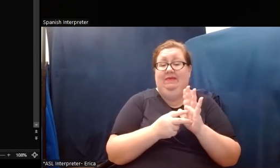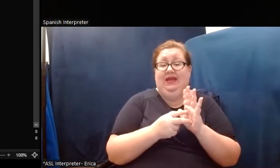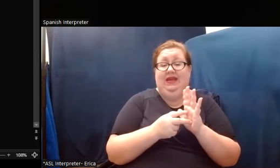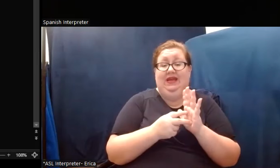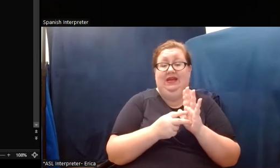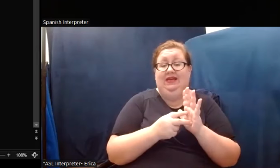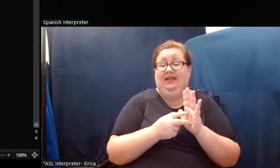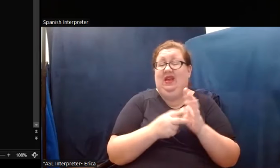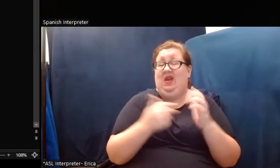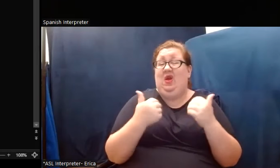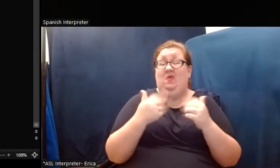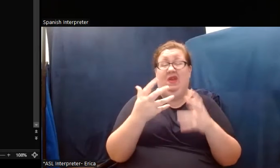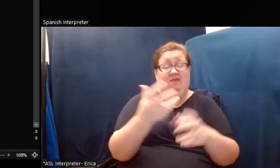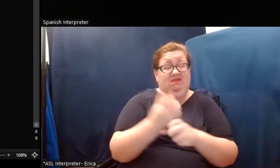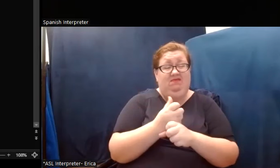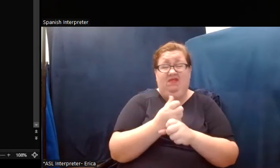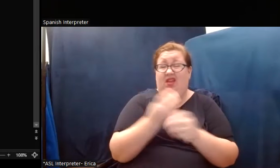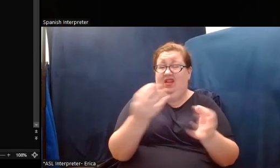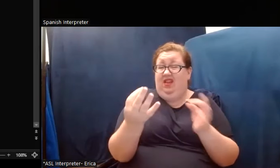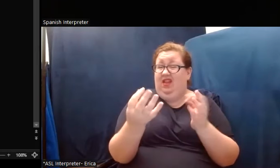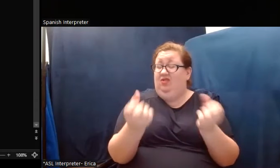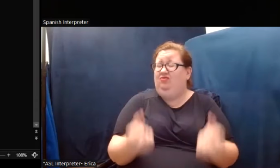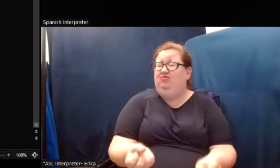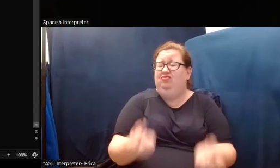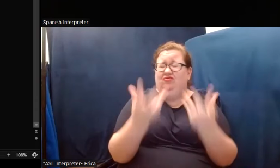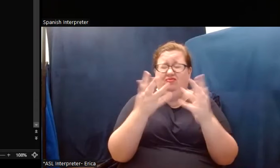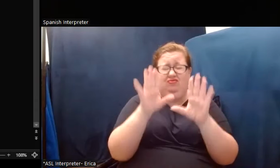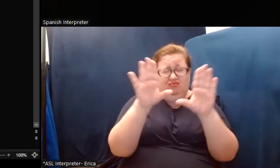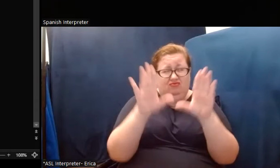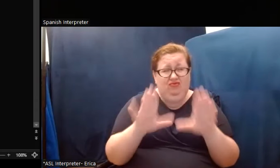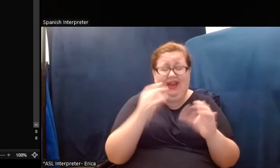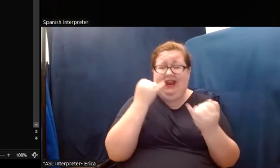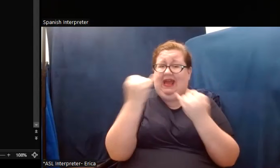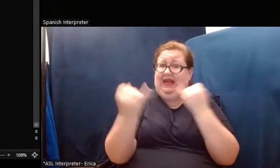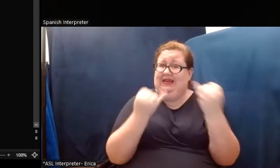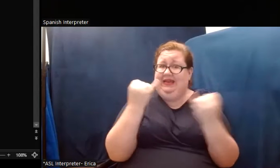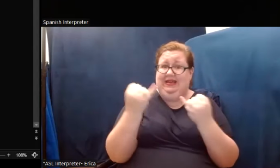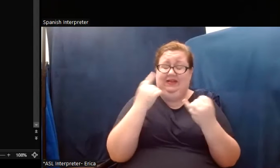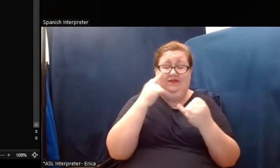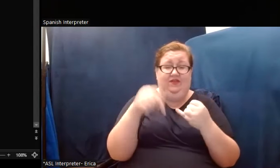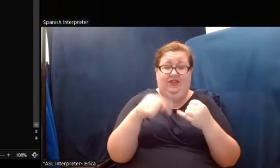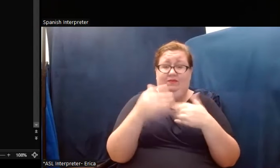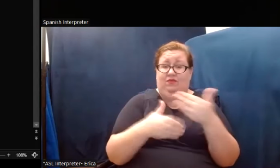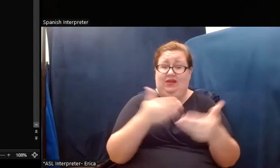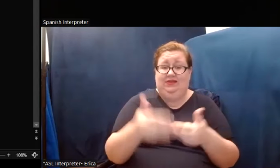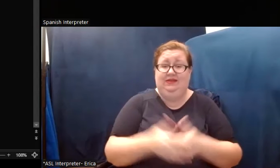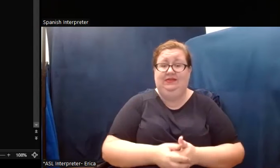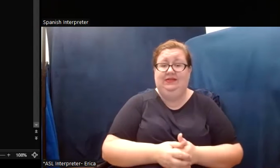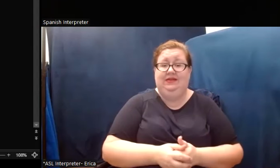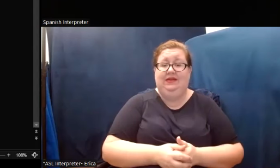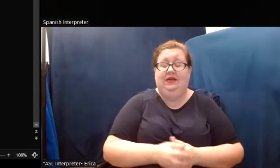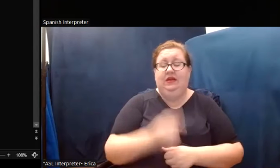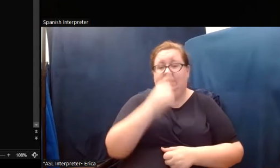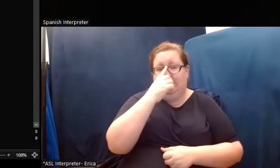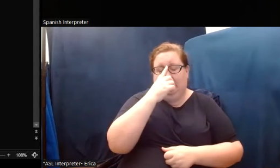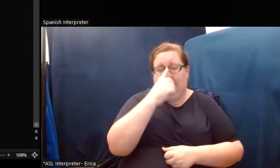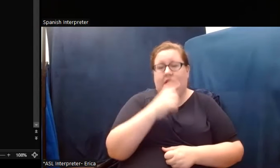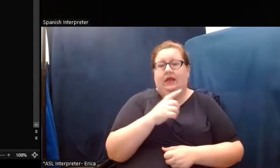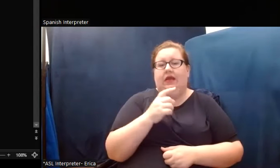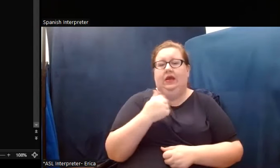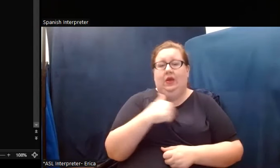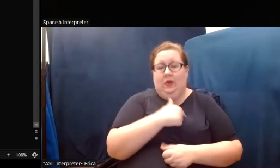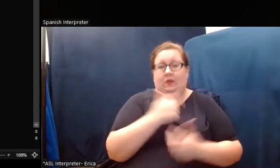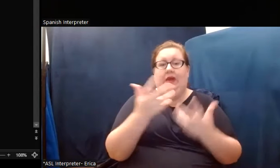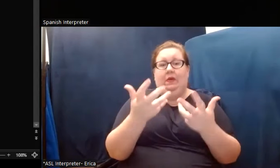ideas throughout the process. Yes, this is better for me, so I appreciate that, Mary, checking in. And we wanted to,